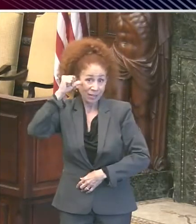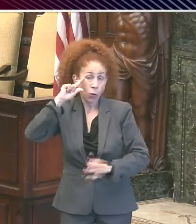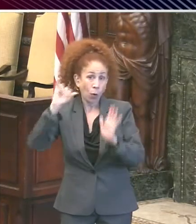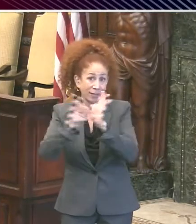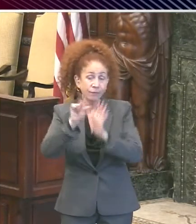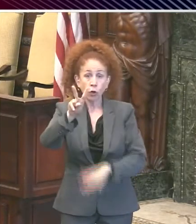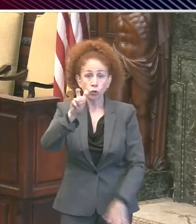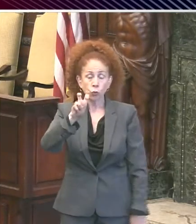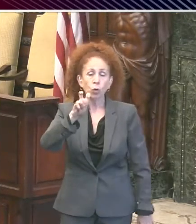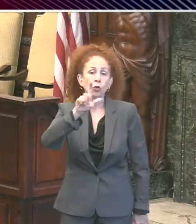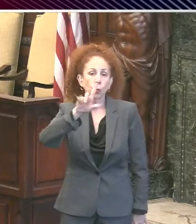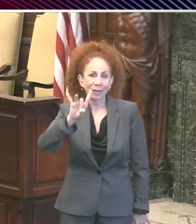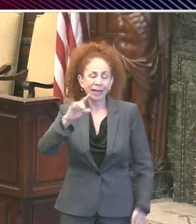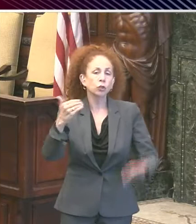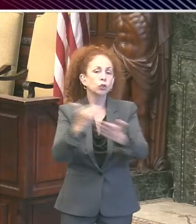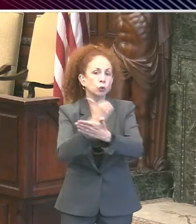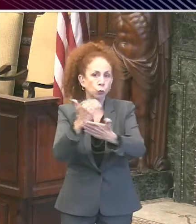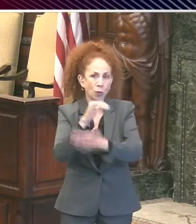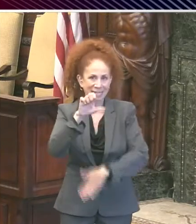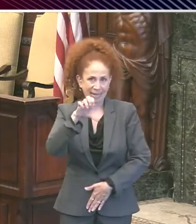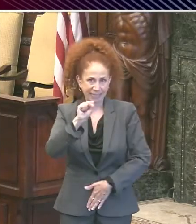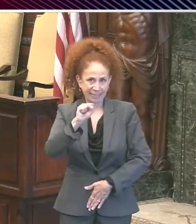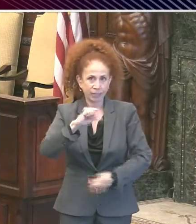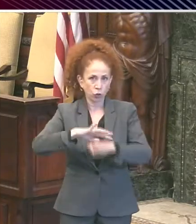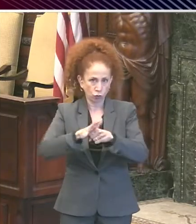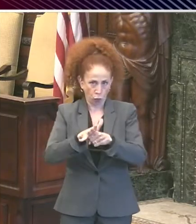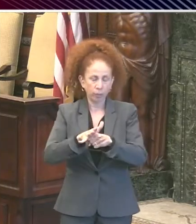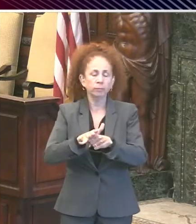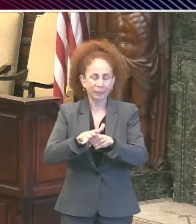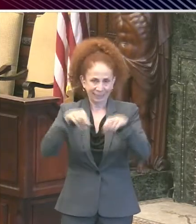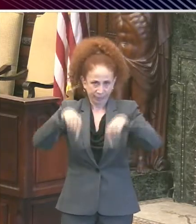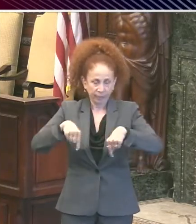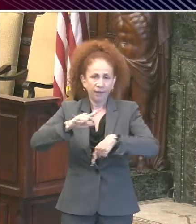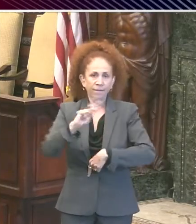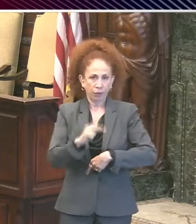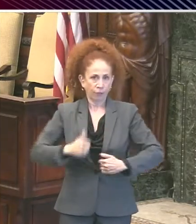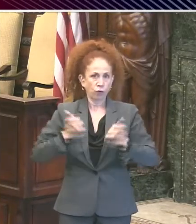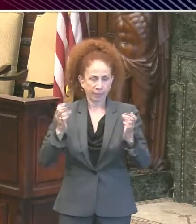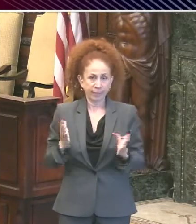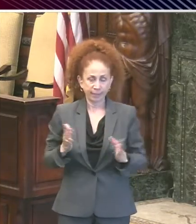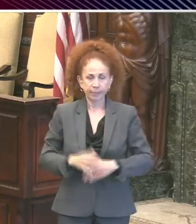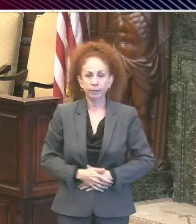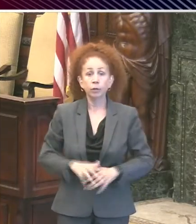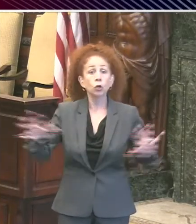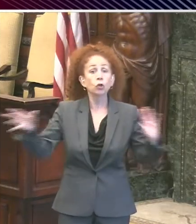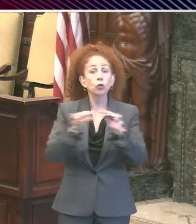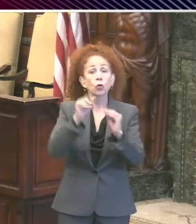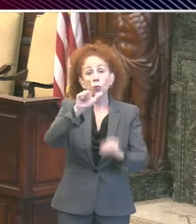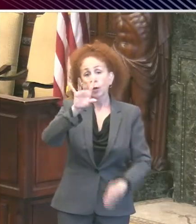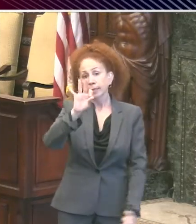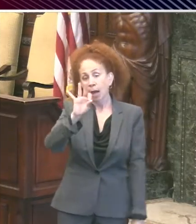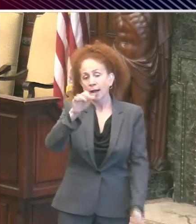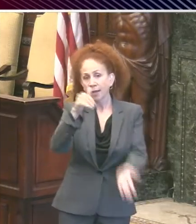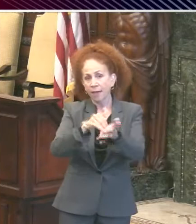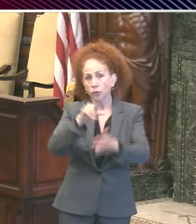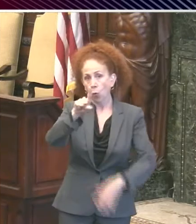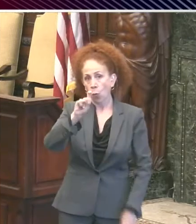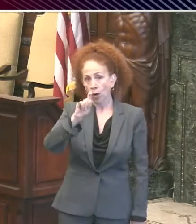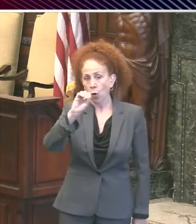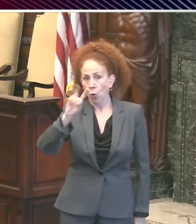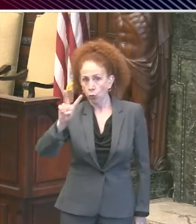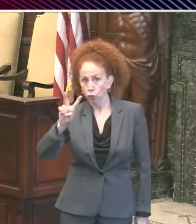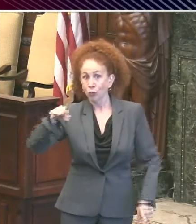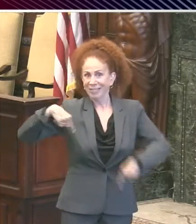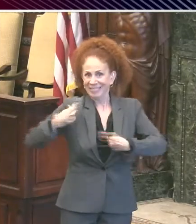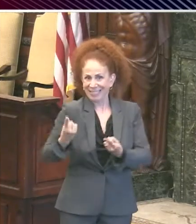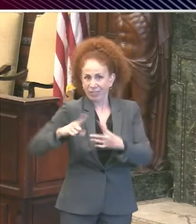identified 228 new cases of the coronavirus infection in Philadelphia residents, bringing us to a total of 29,102 since